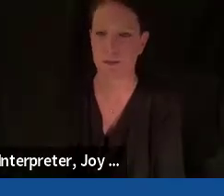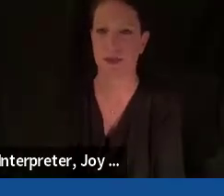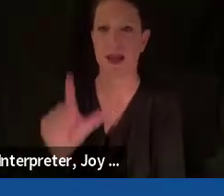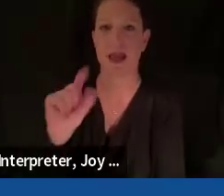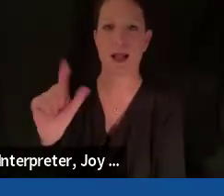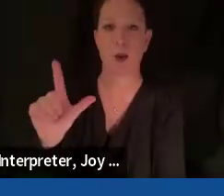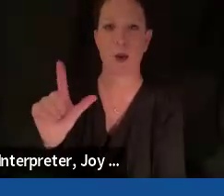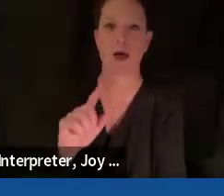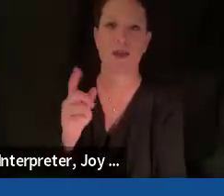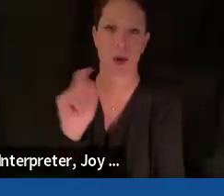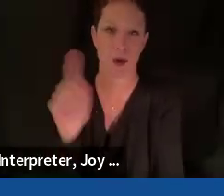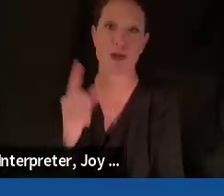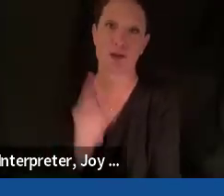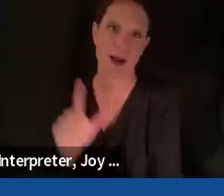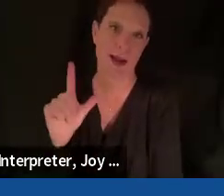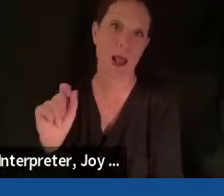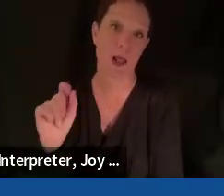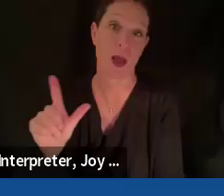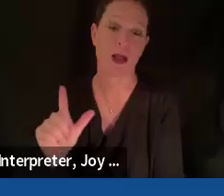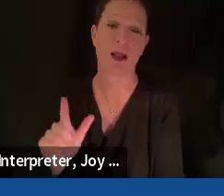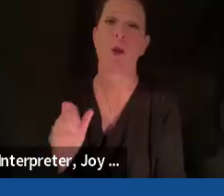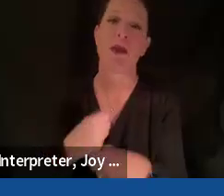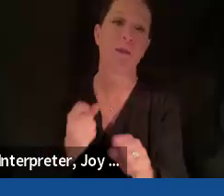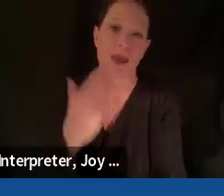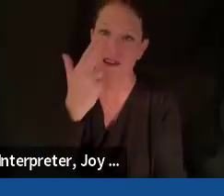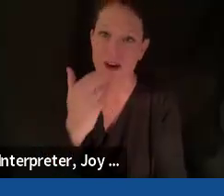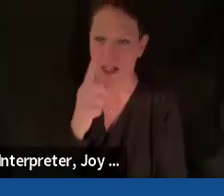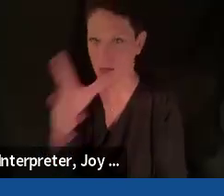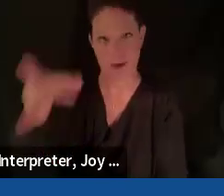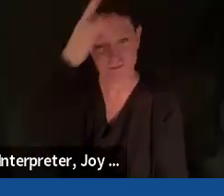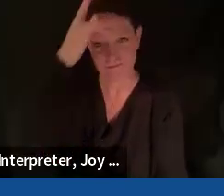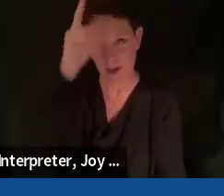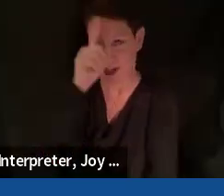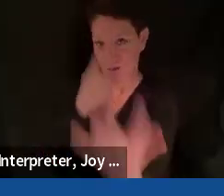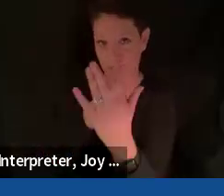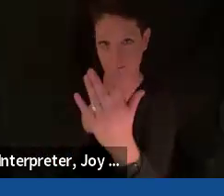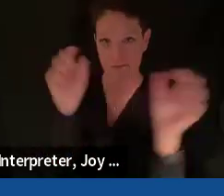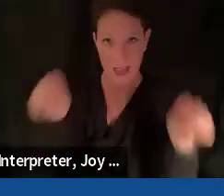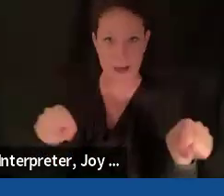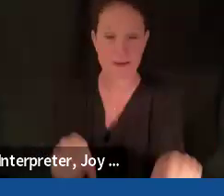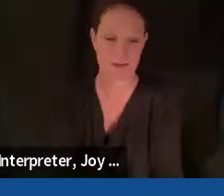LOL at the question. Yeah, exactly. We make it so funny so that it sticks into your brain.